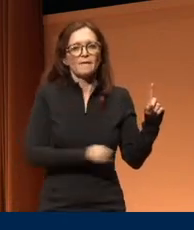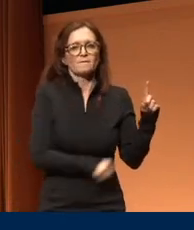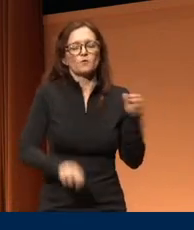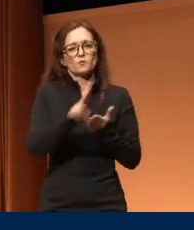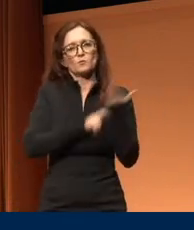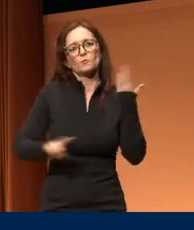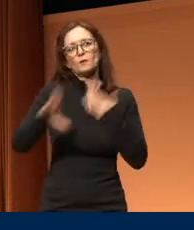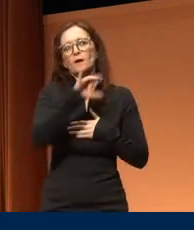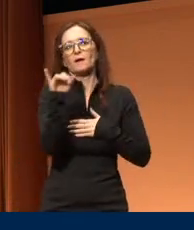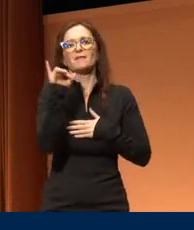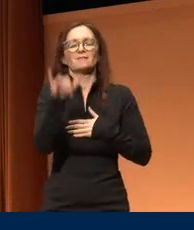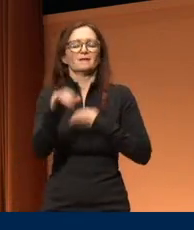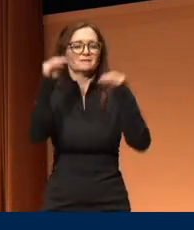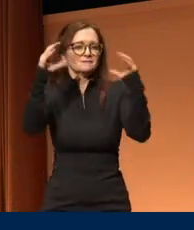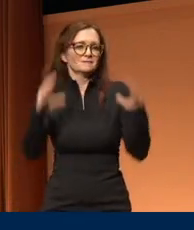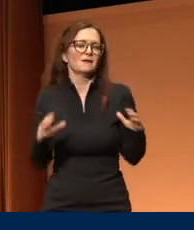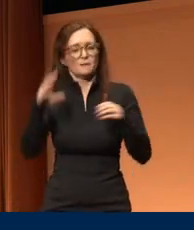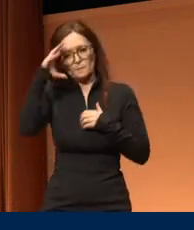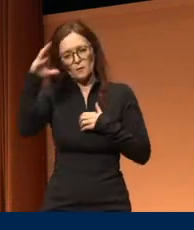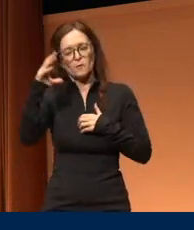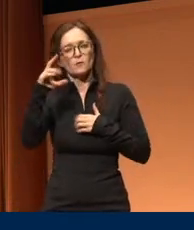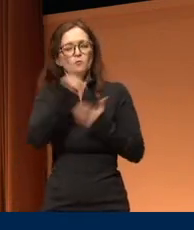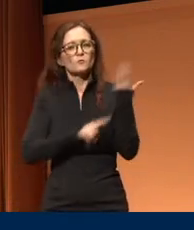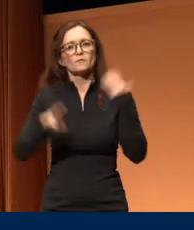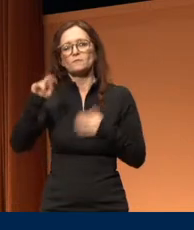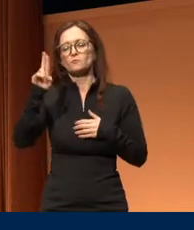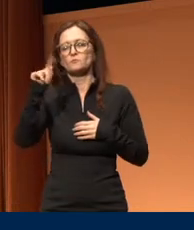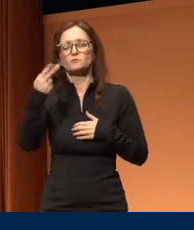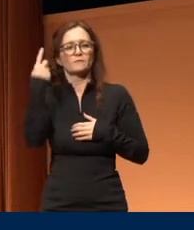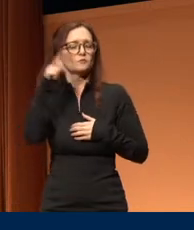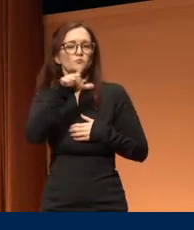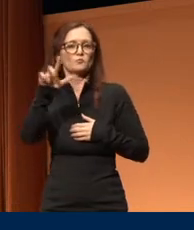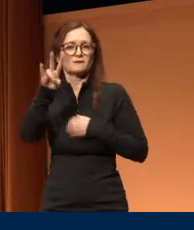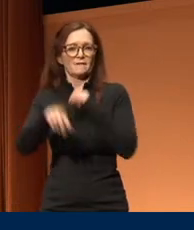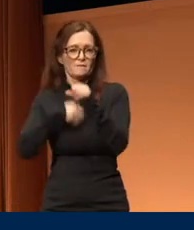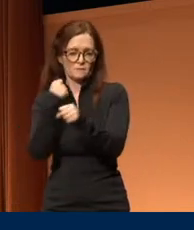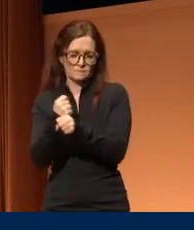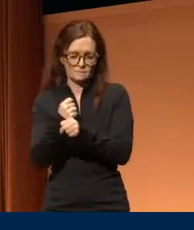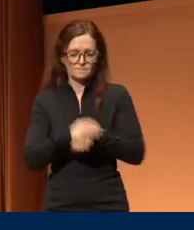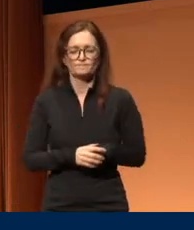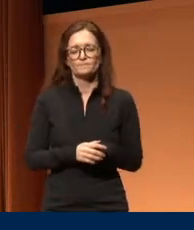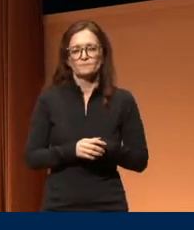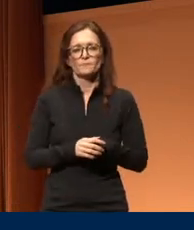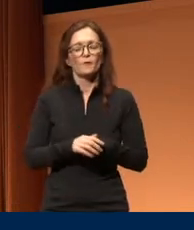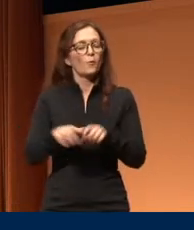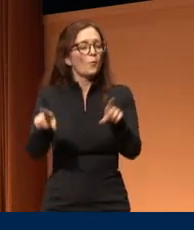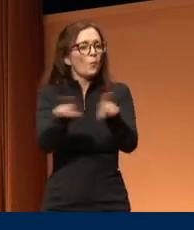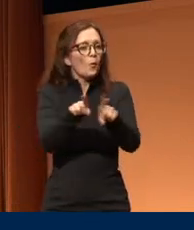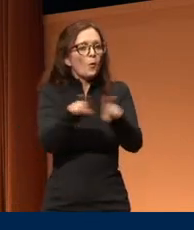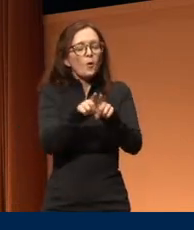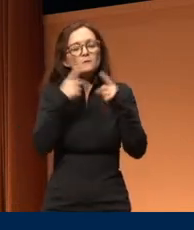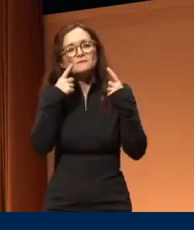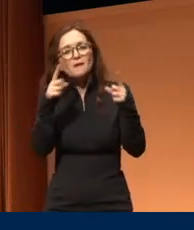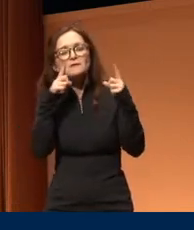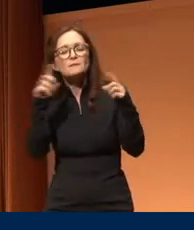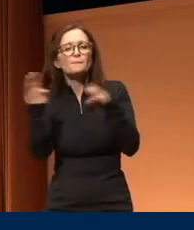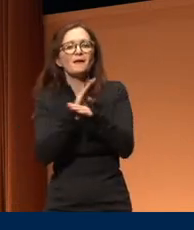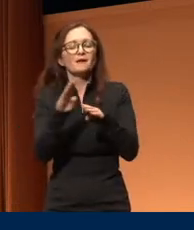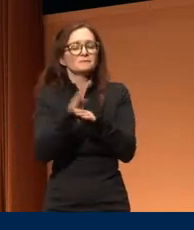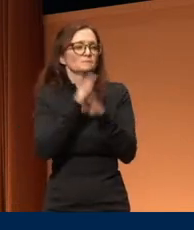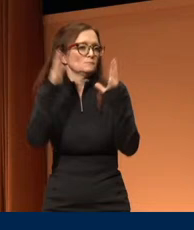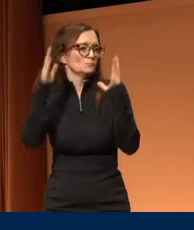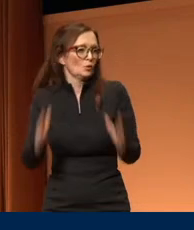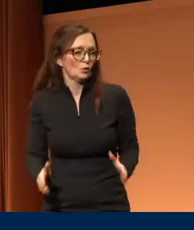a professor of philosophy at the University of Utah for 27 years. He also was a successful